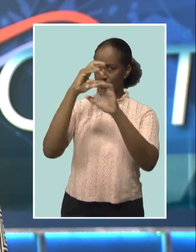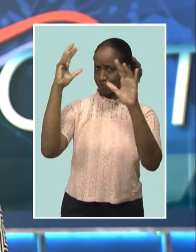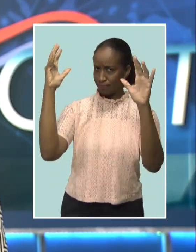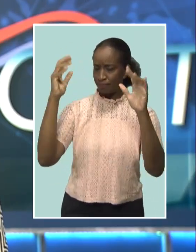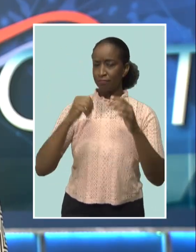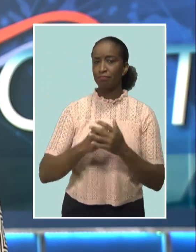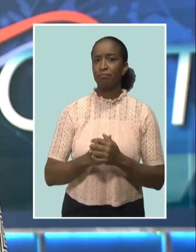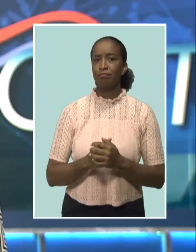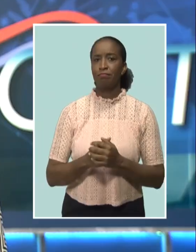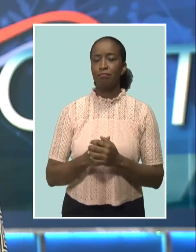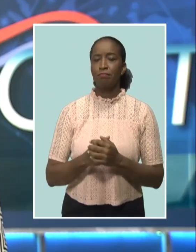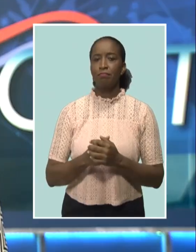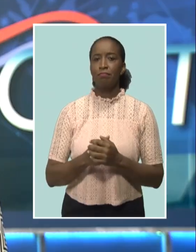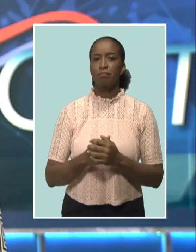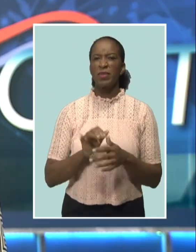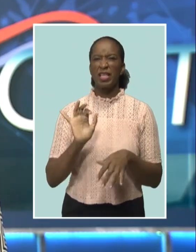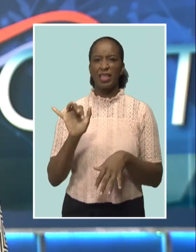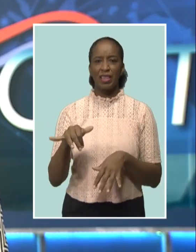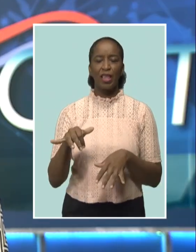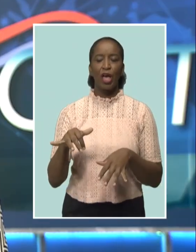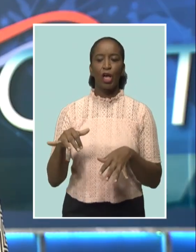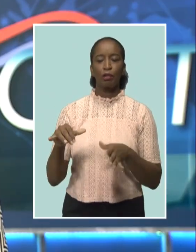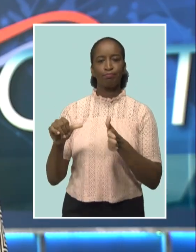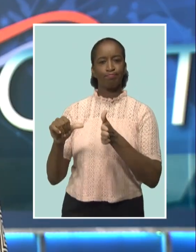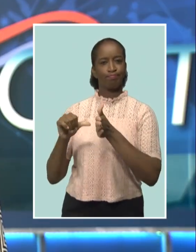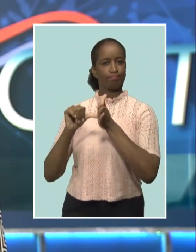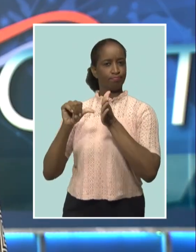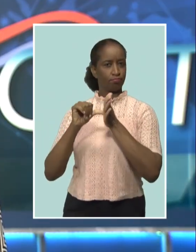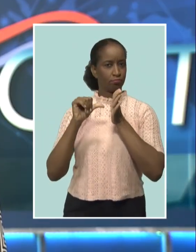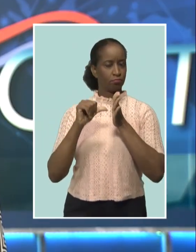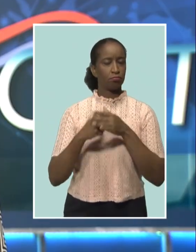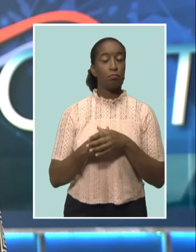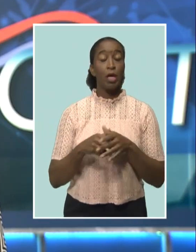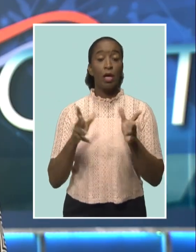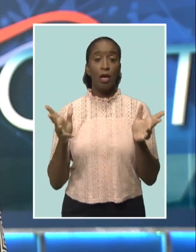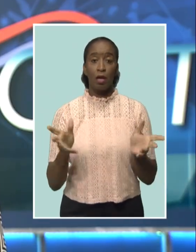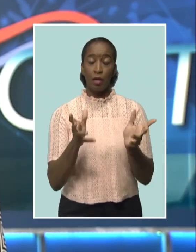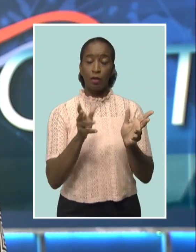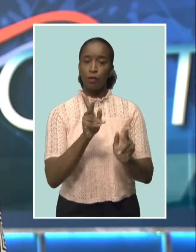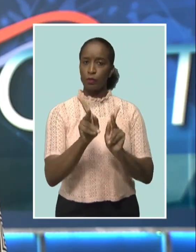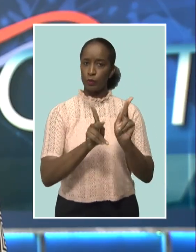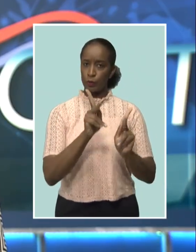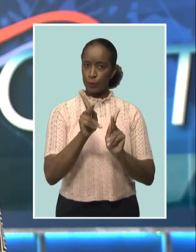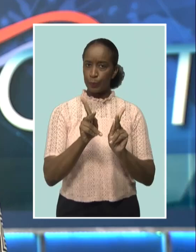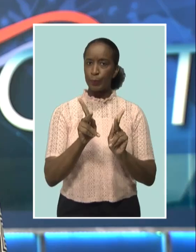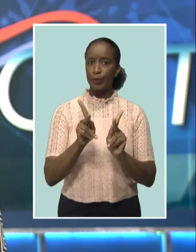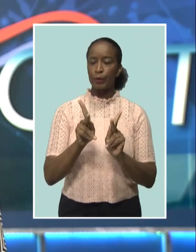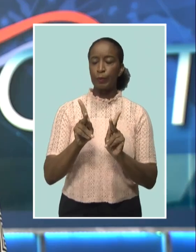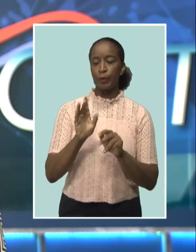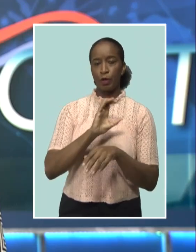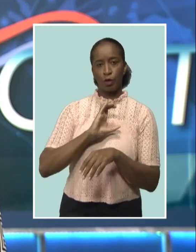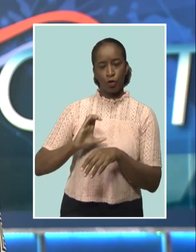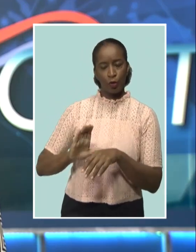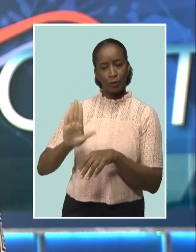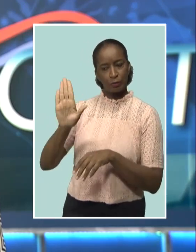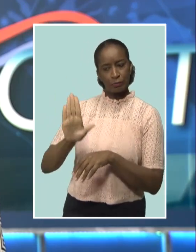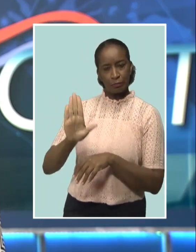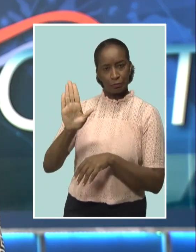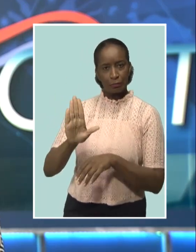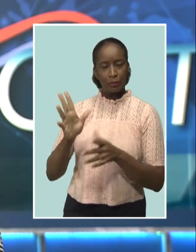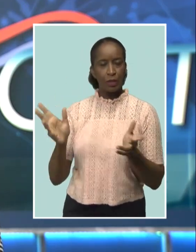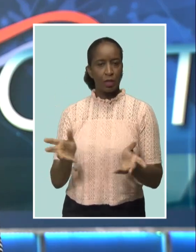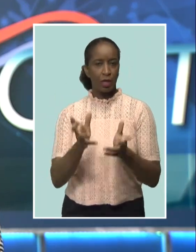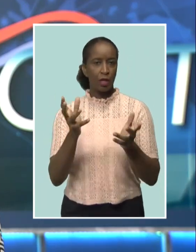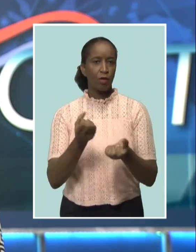be a source of constant inspiration. She encouraged Barbadians to allow Christ's presence of love and hope to fill them in ways